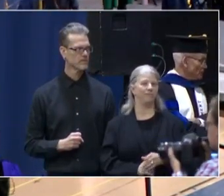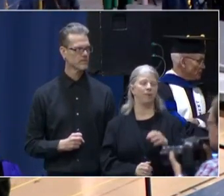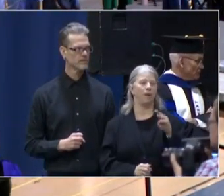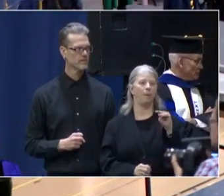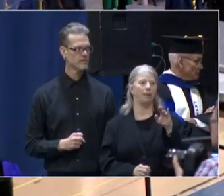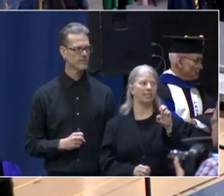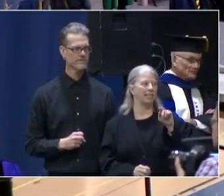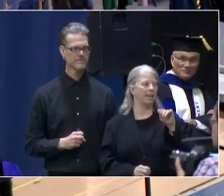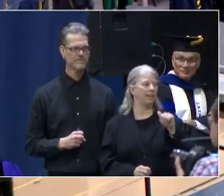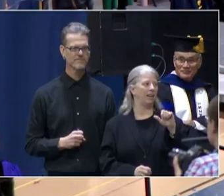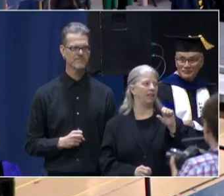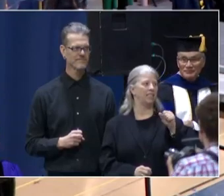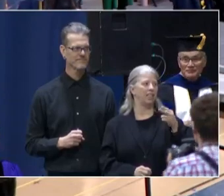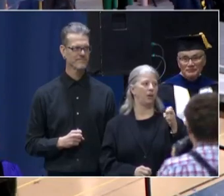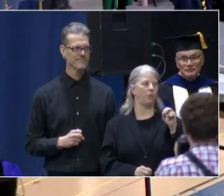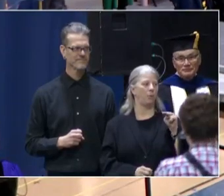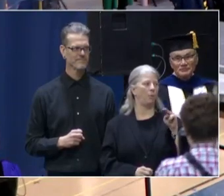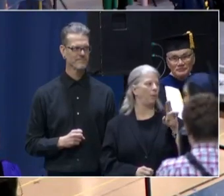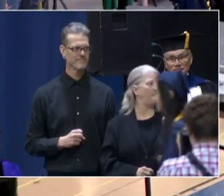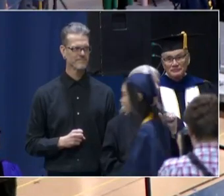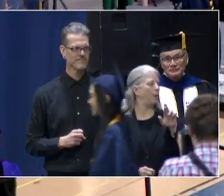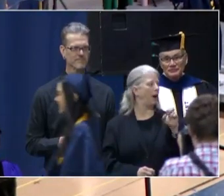Macy Kosia Watt.